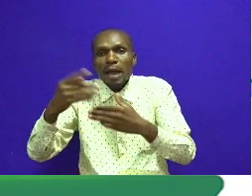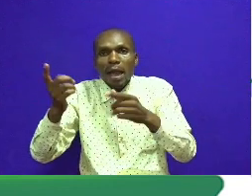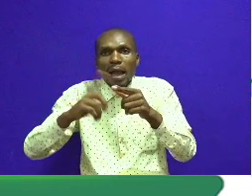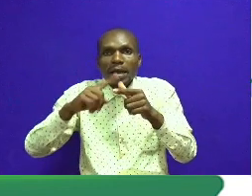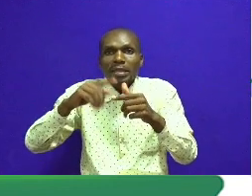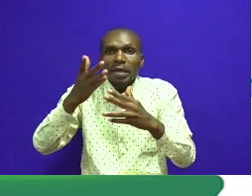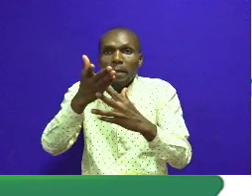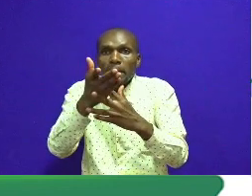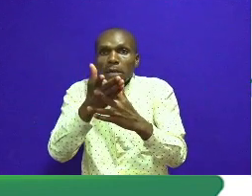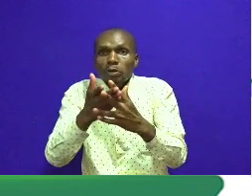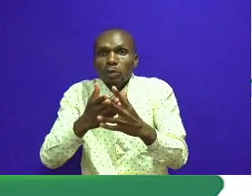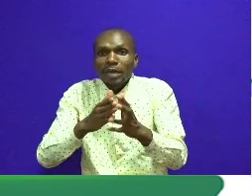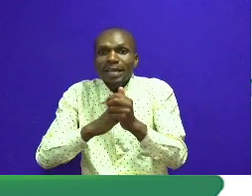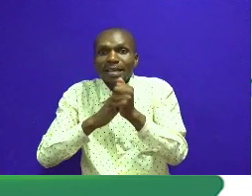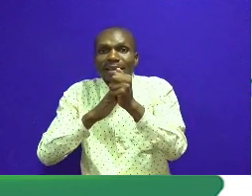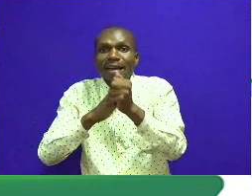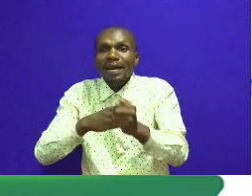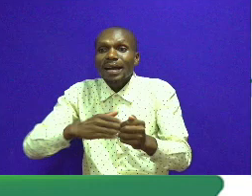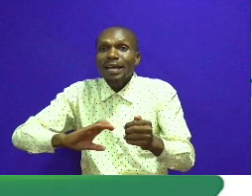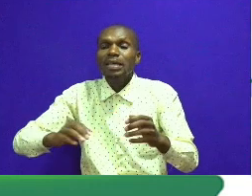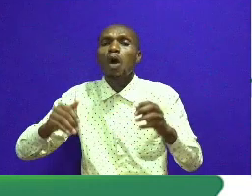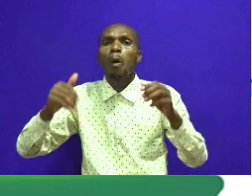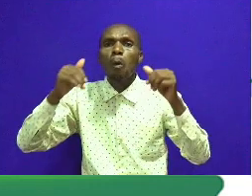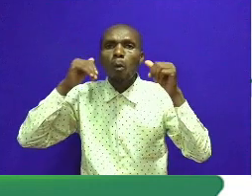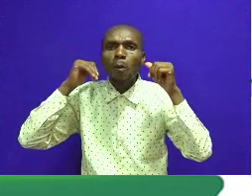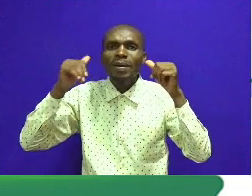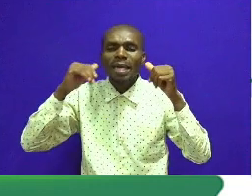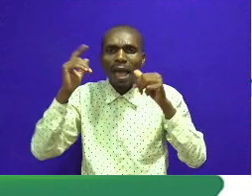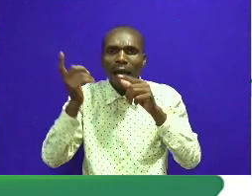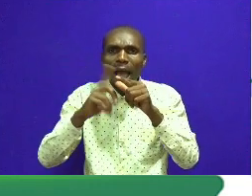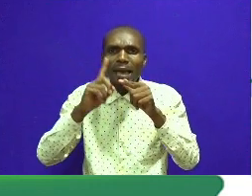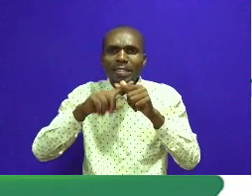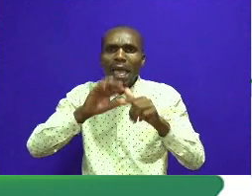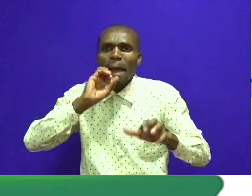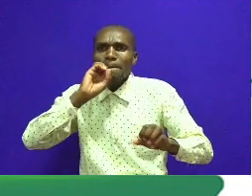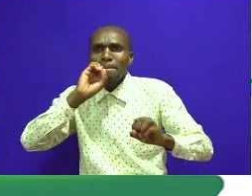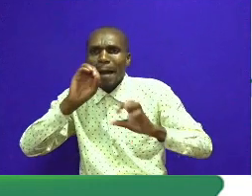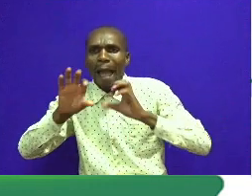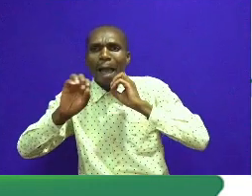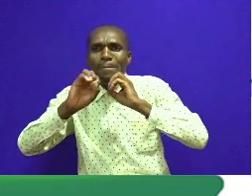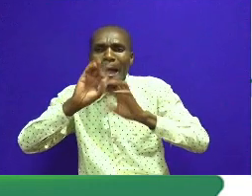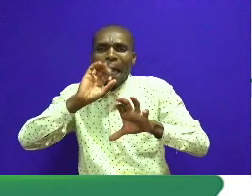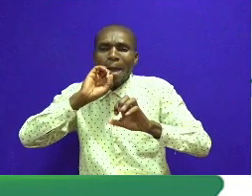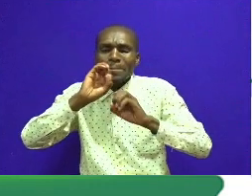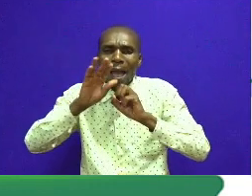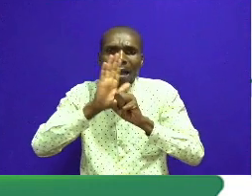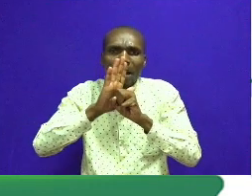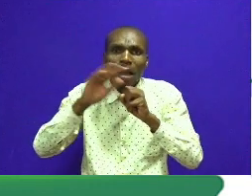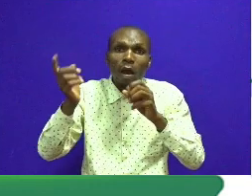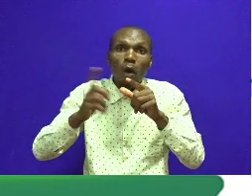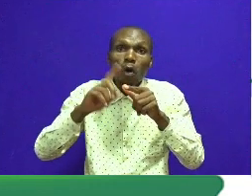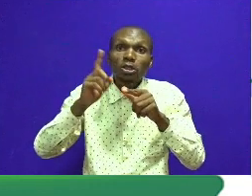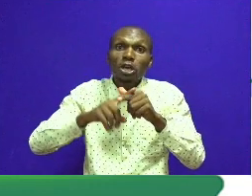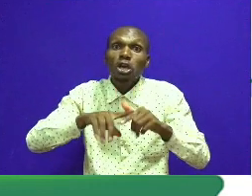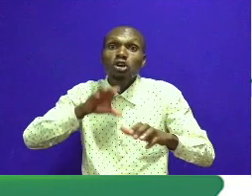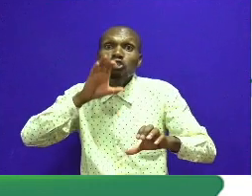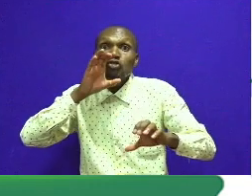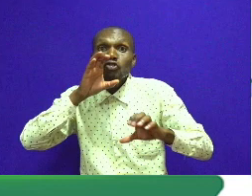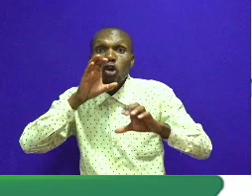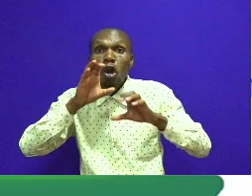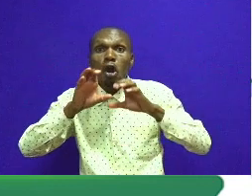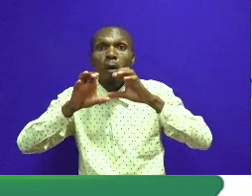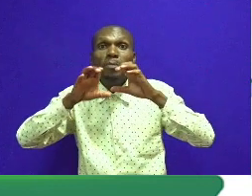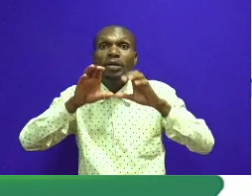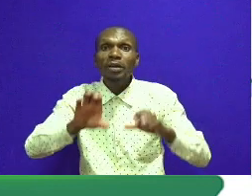barikorase kaunti ya Nyamira barokanire kongusana na kubwatikana ninganeyo kokwa na omubunge okitutuma saba